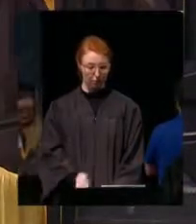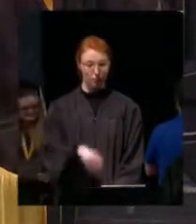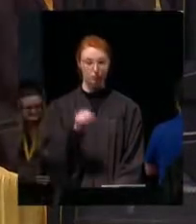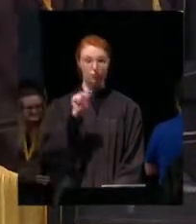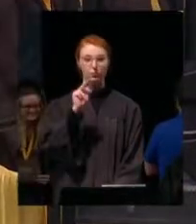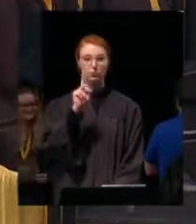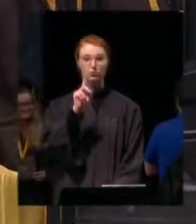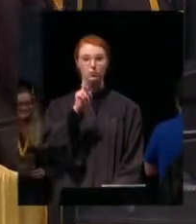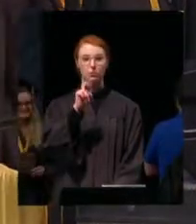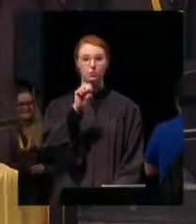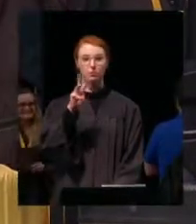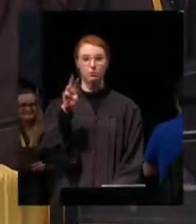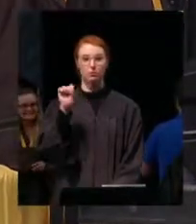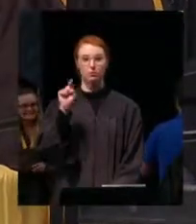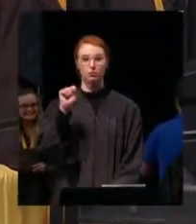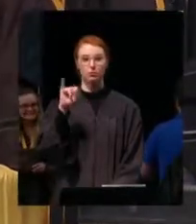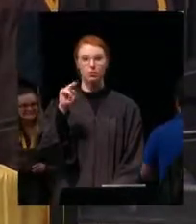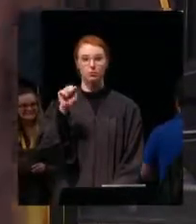Andrew Steiner.